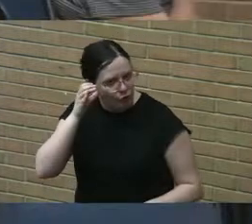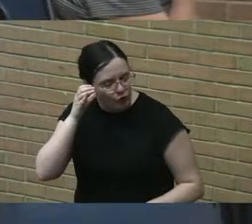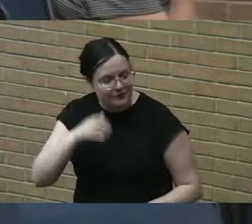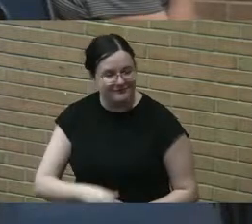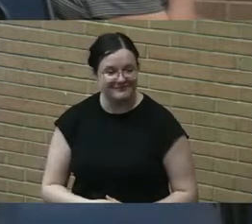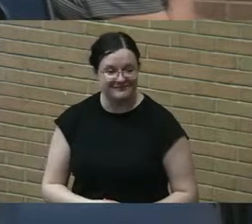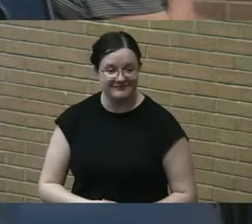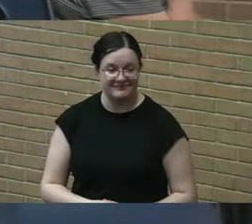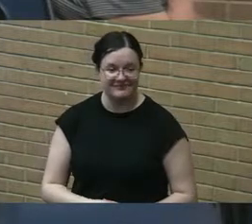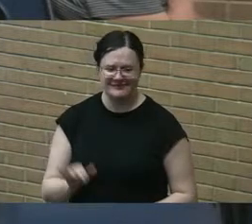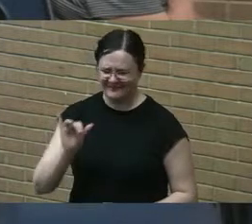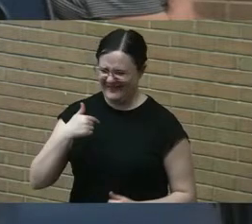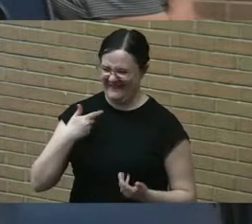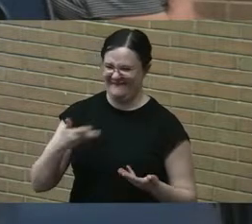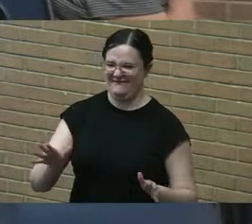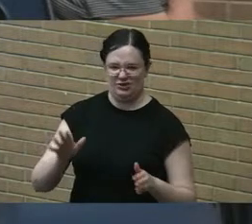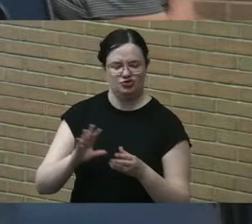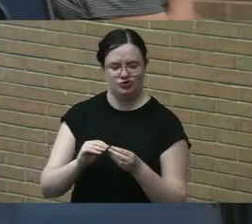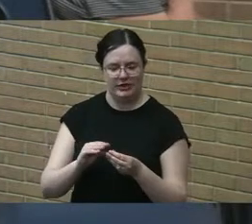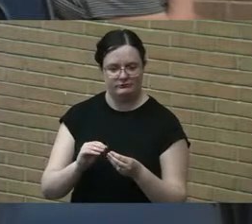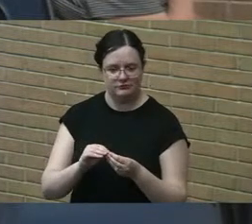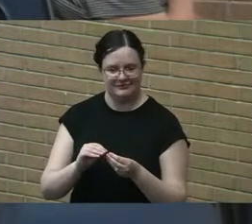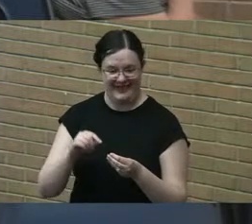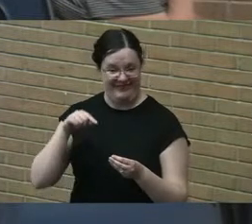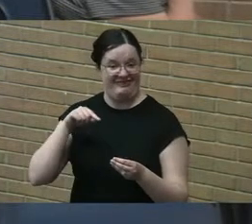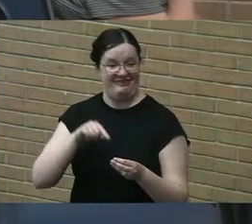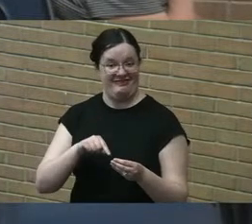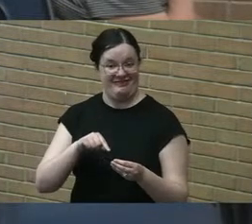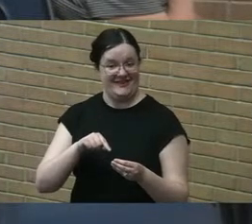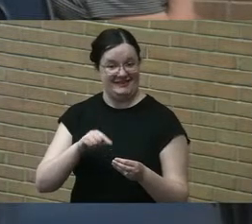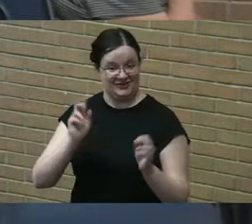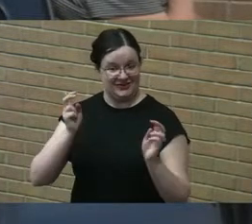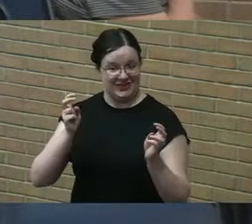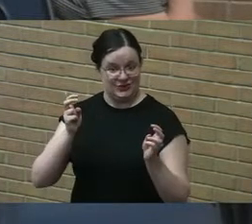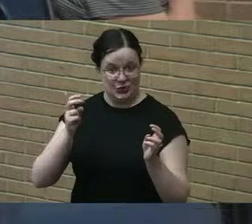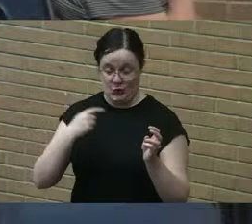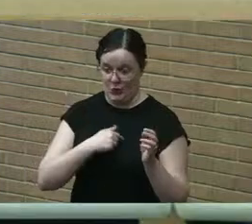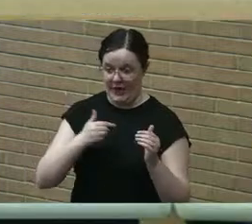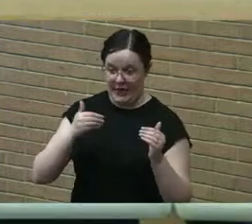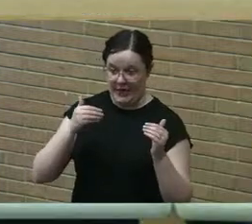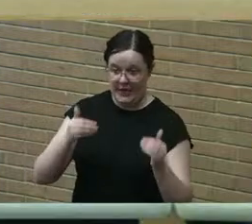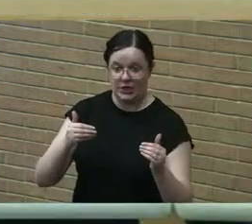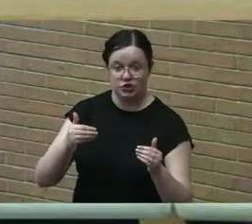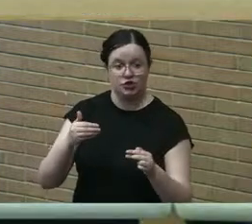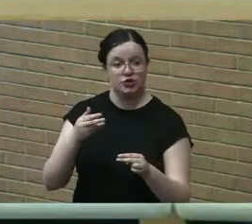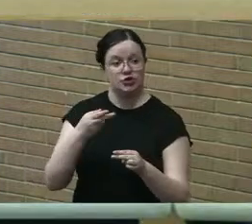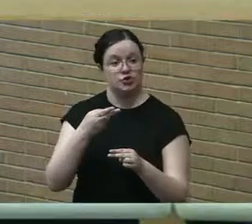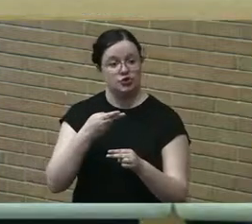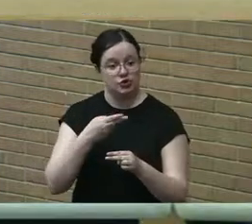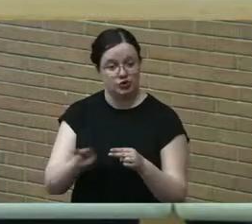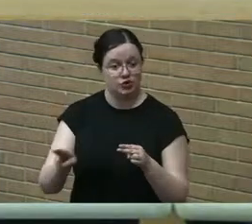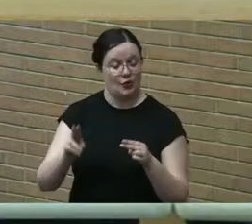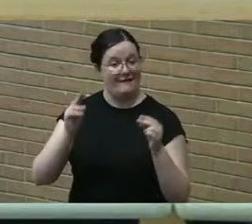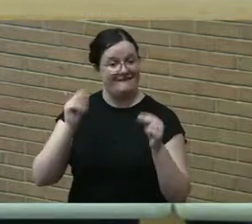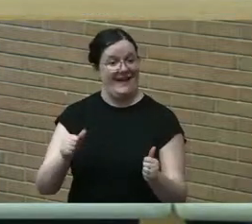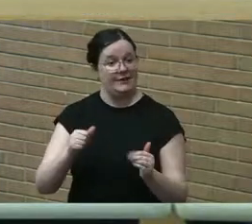I said, this is not something that we will review in a slapdash way.